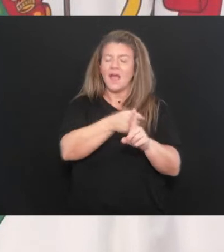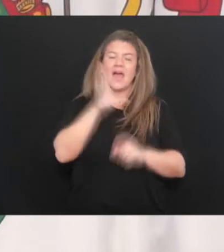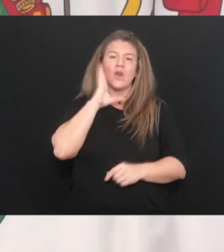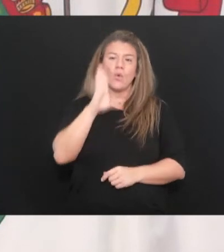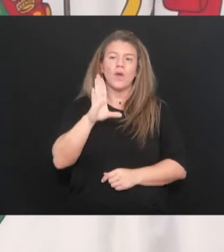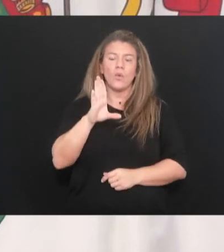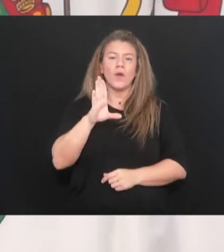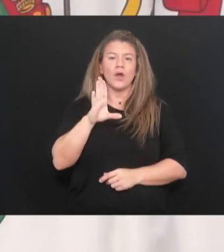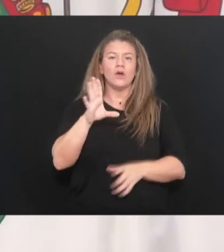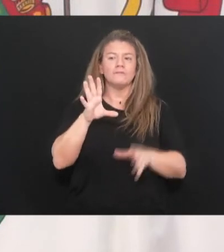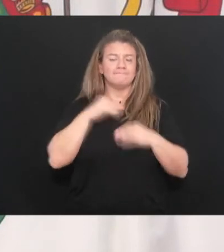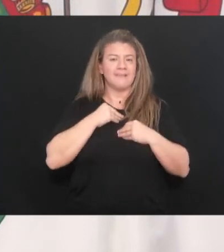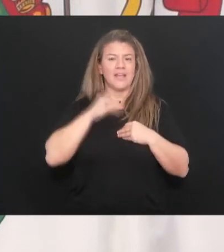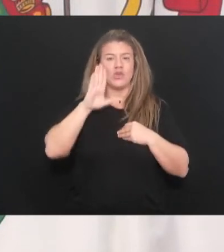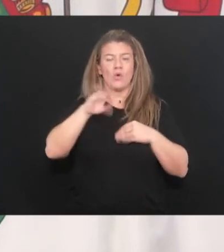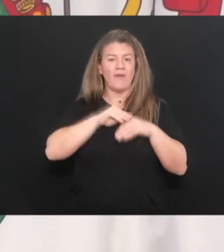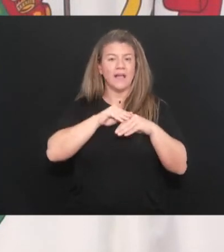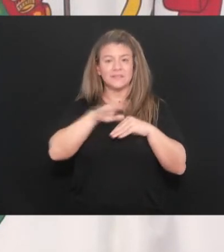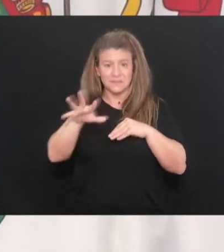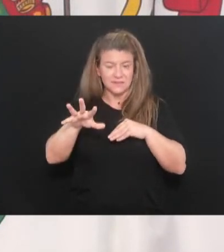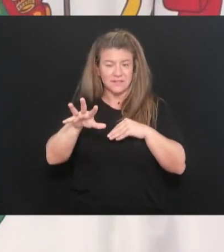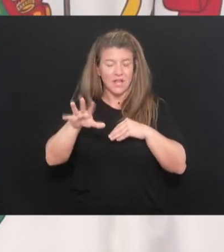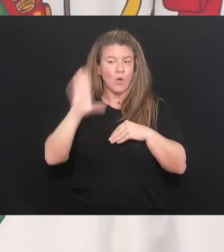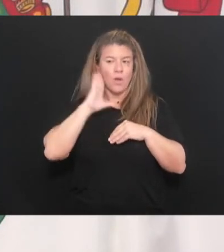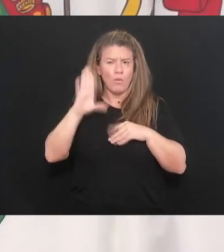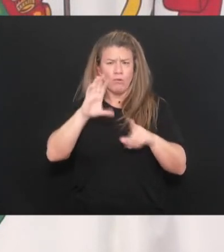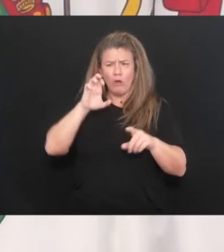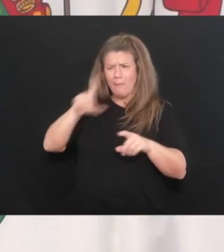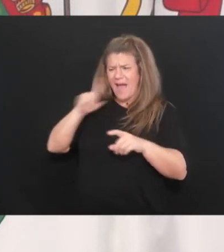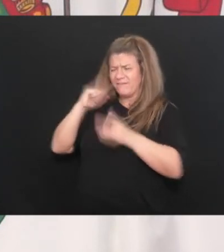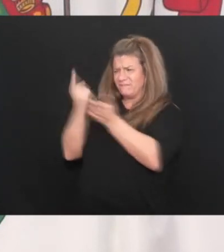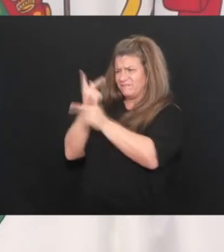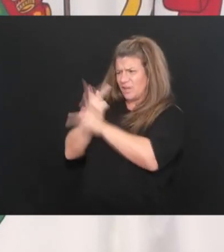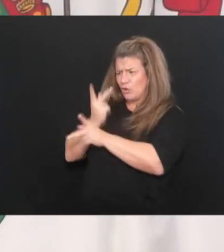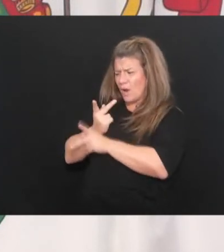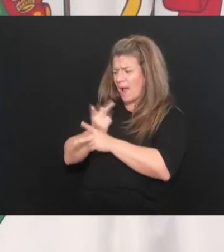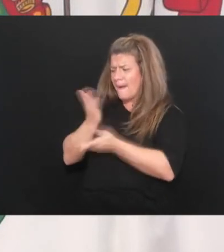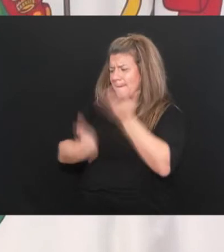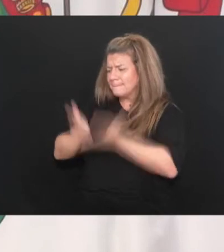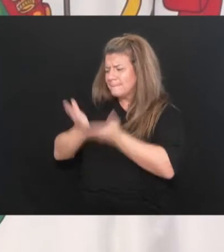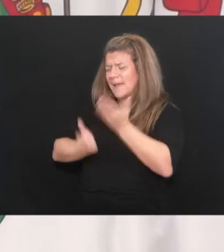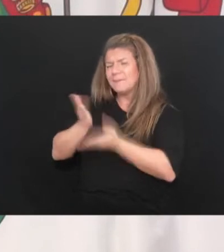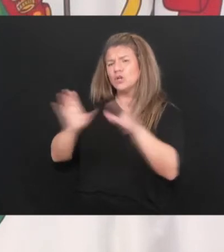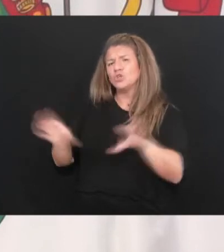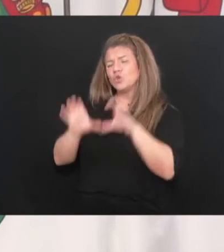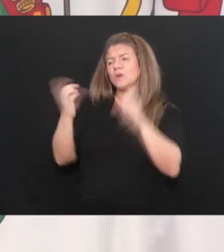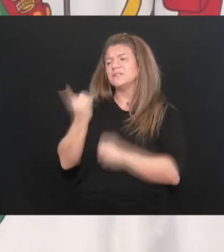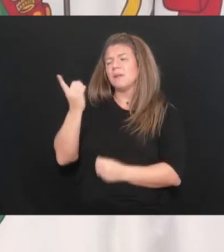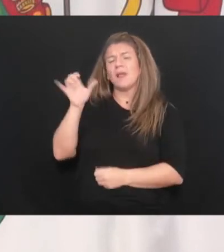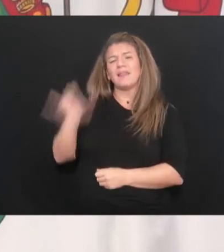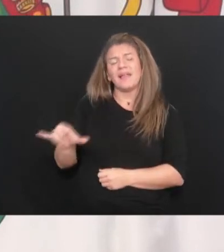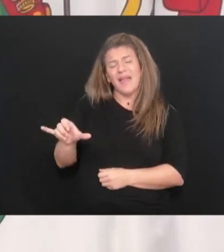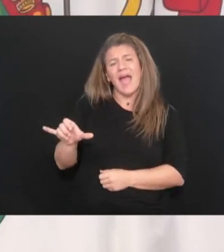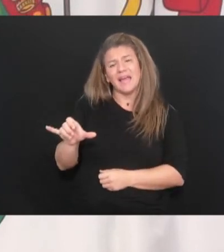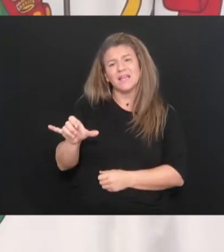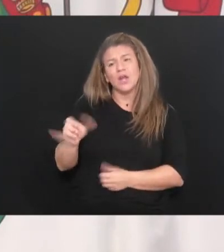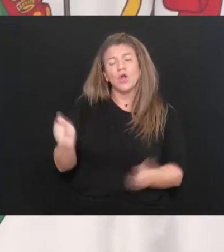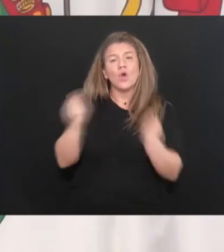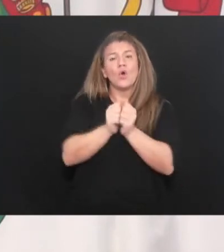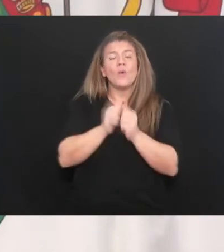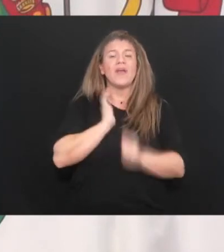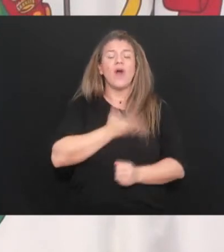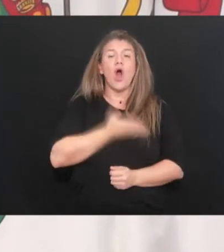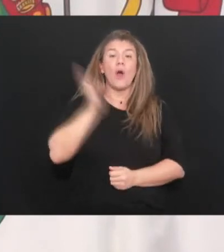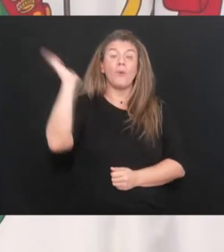Paul, we'll take your advice and we'll go back and we'll look at maybe doing something like this right along with our